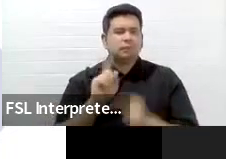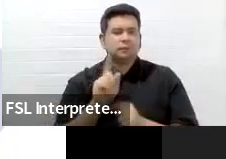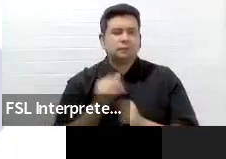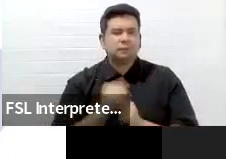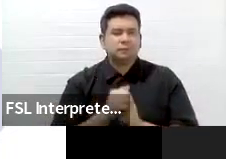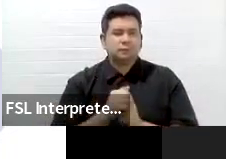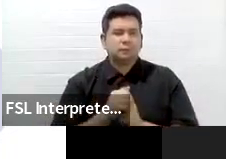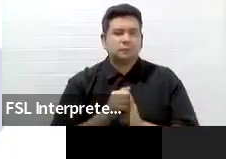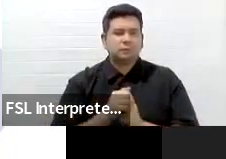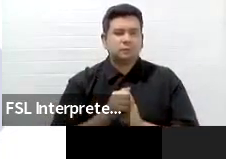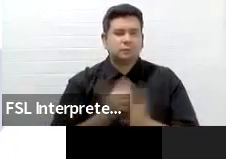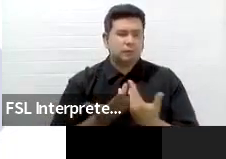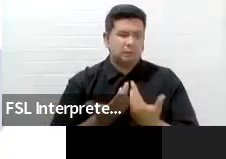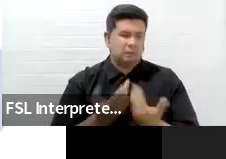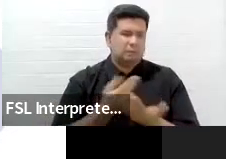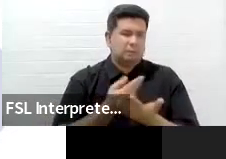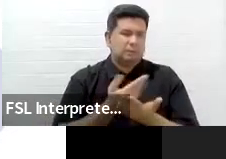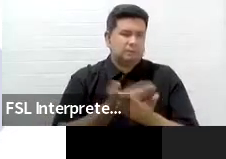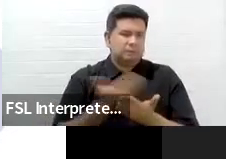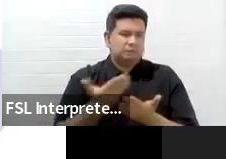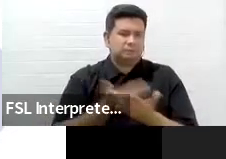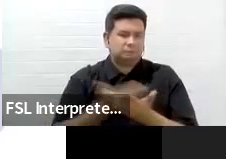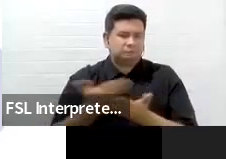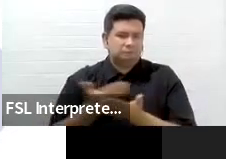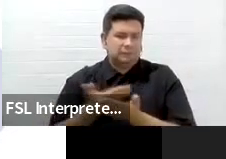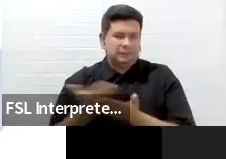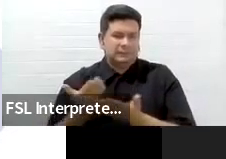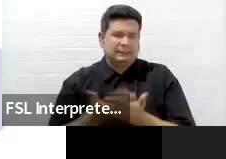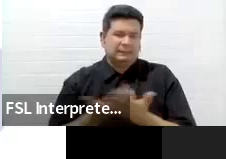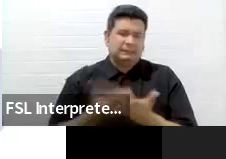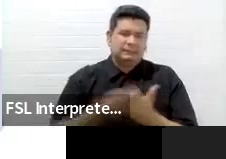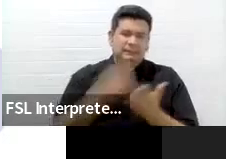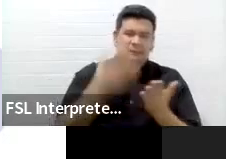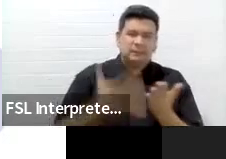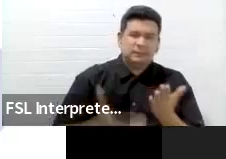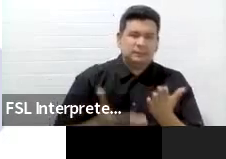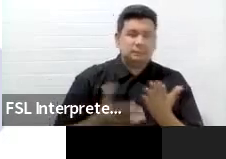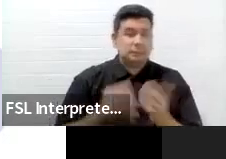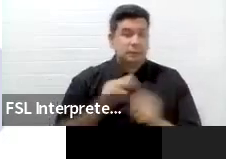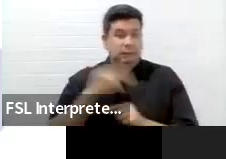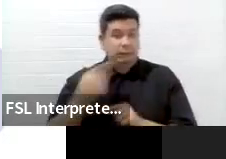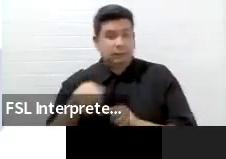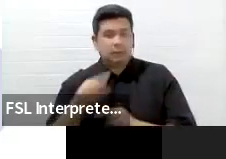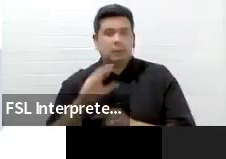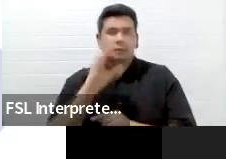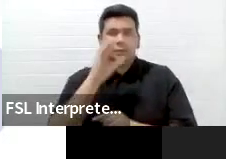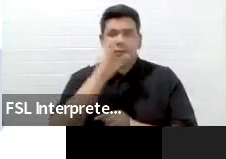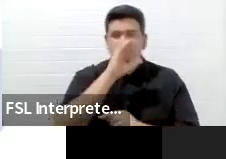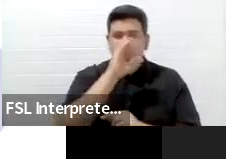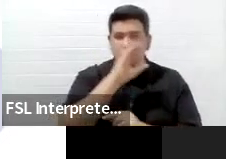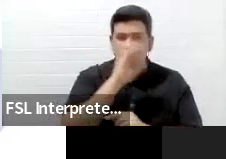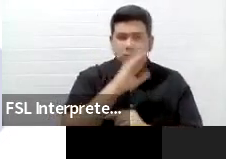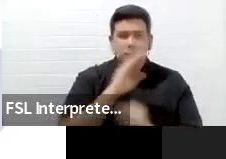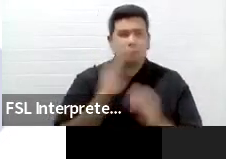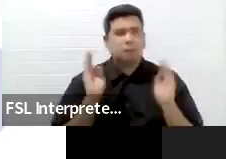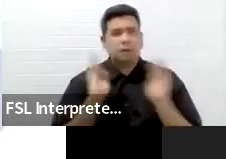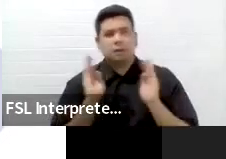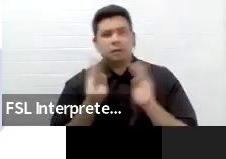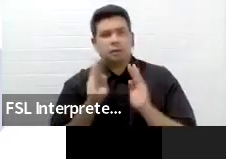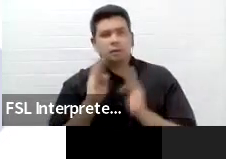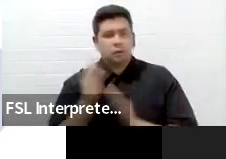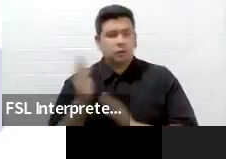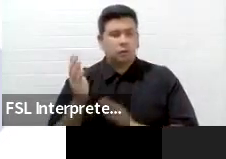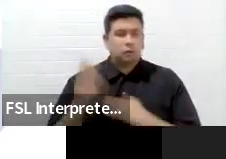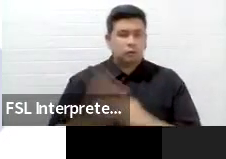of living, not only in the urban areas of Manila, Cebu, Baguio, and Davao was observed, but also in the